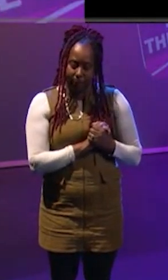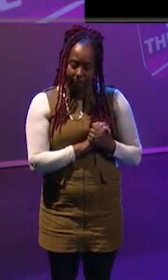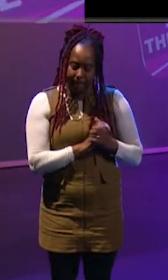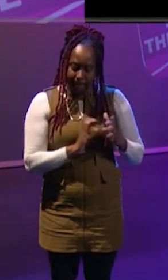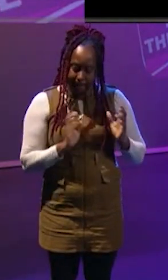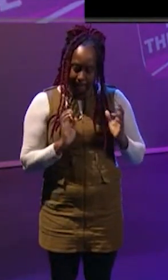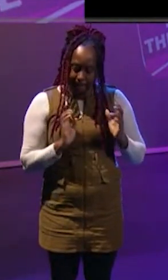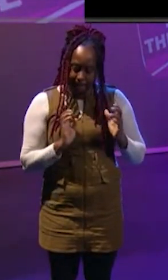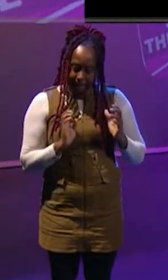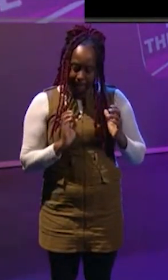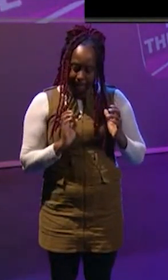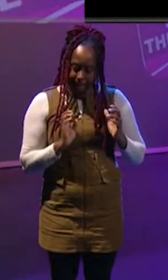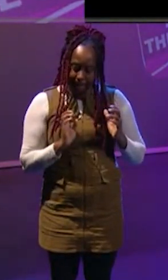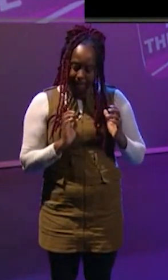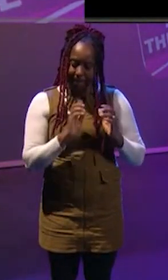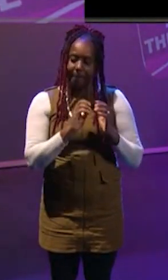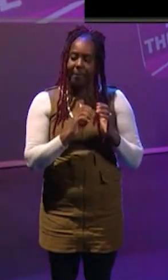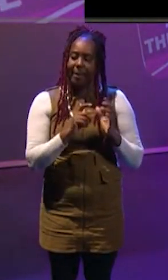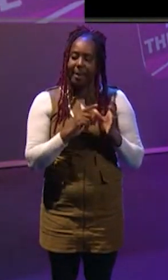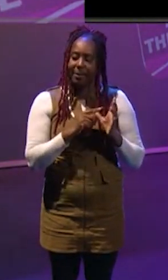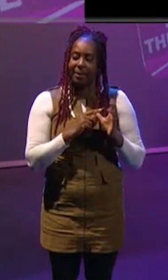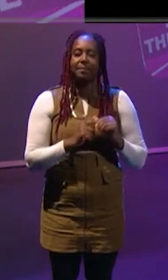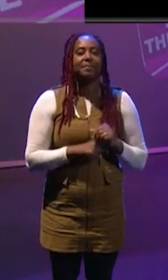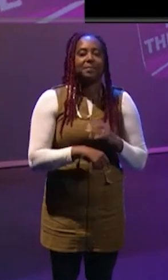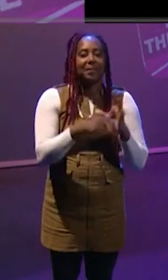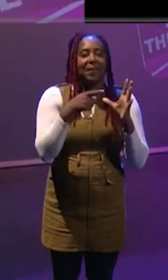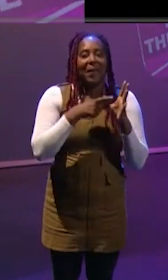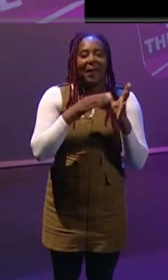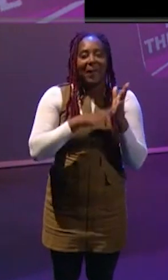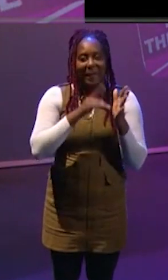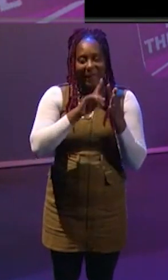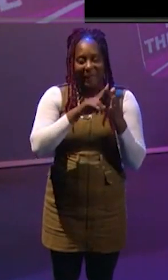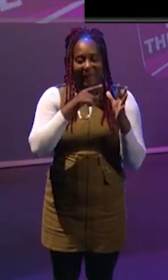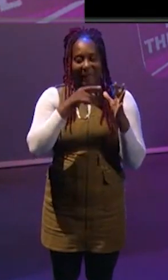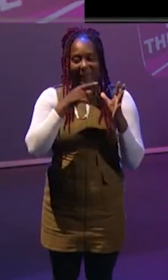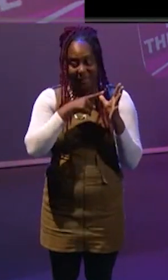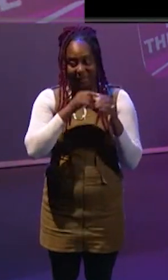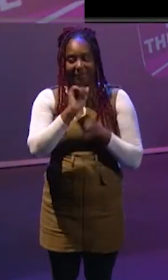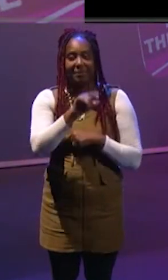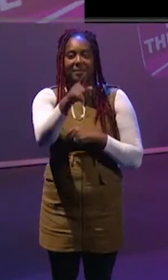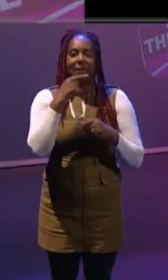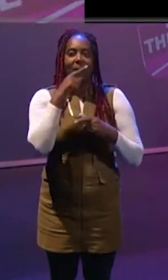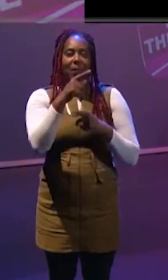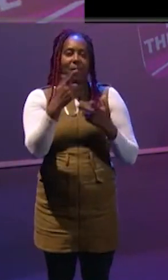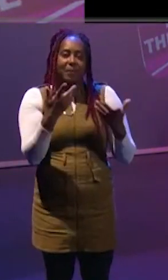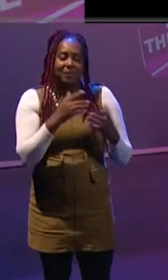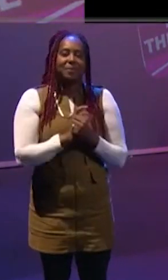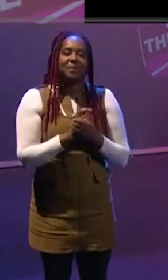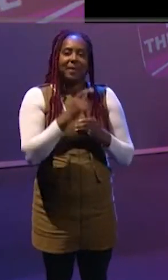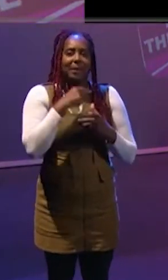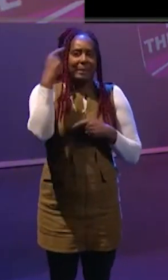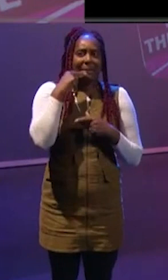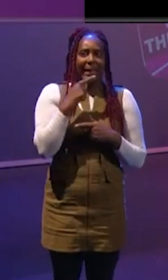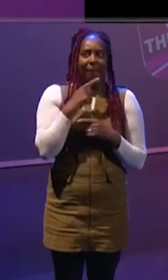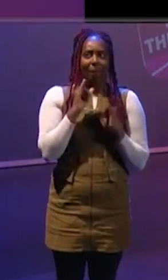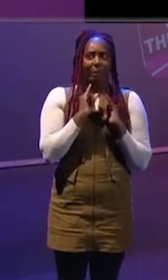like, a wider practice, I think... I maybe this is going to make me sound terrible. Let's